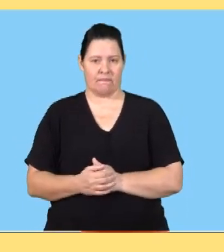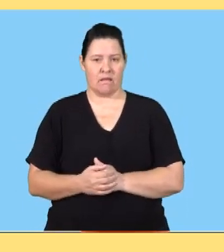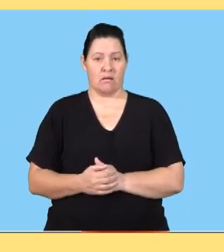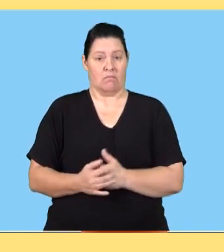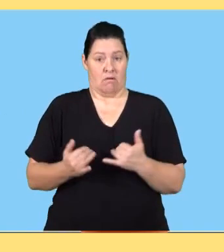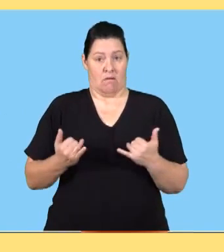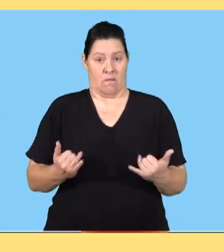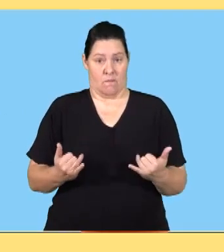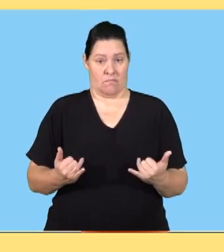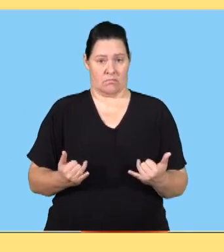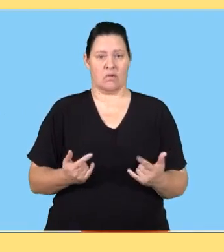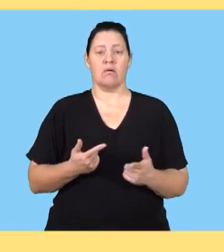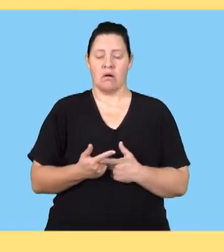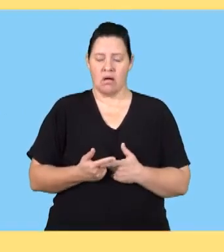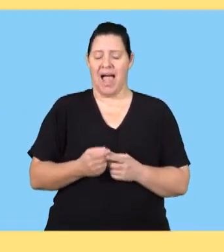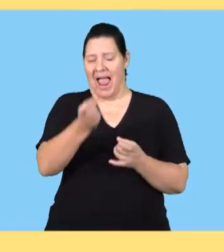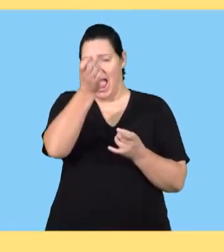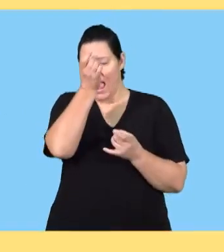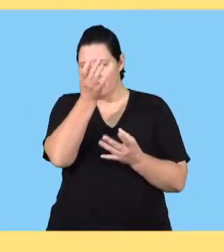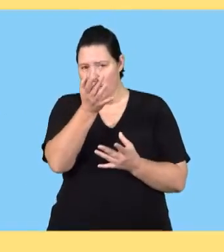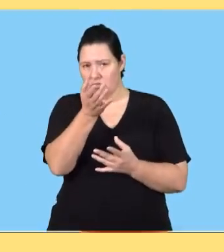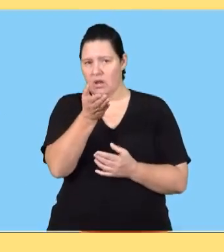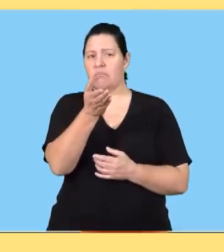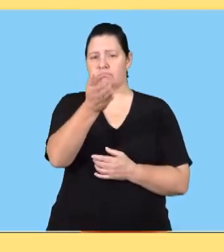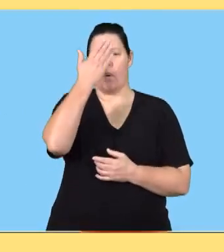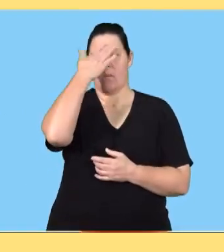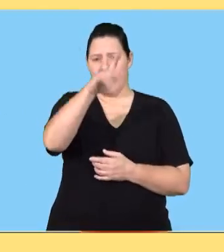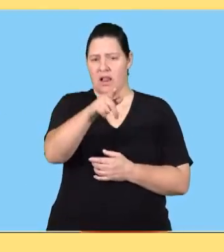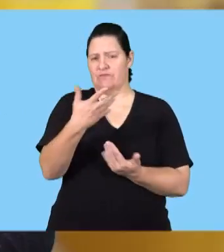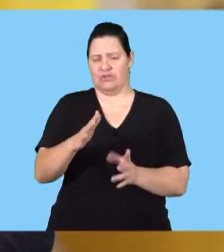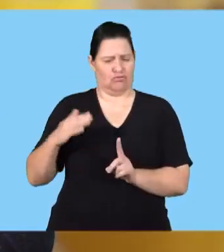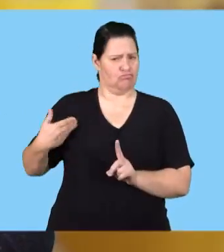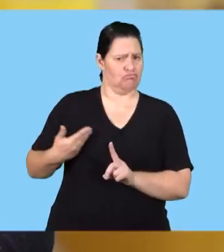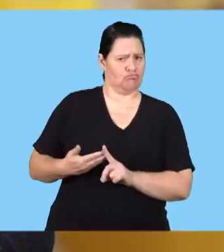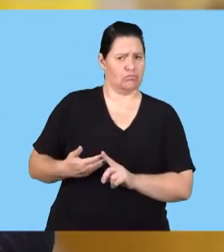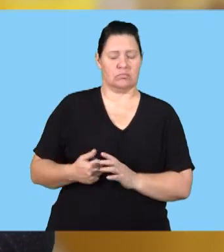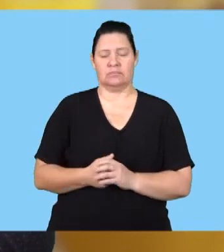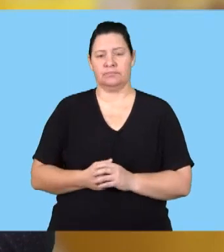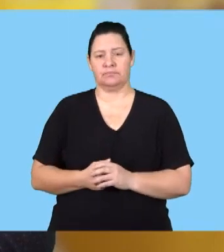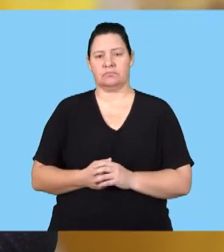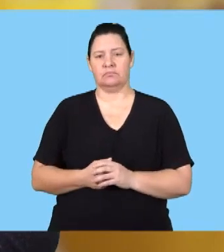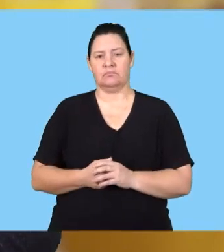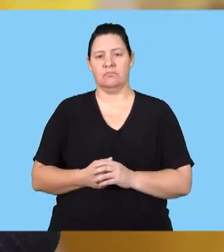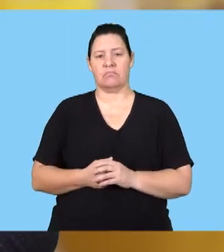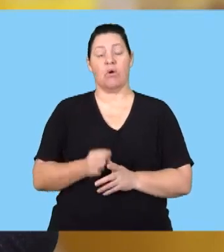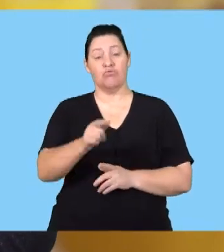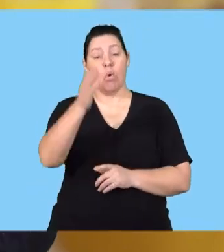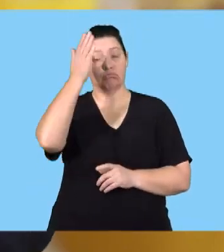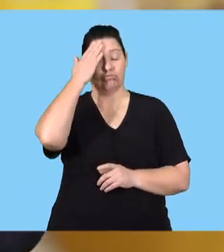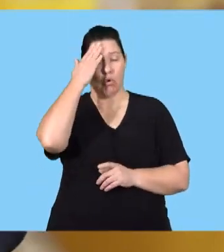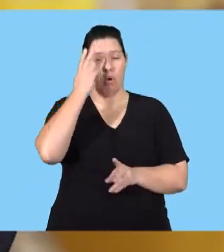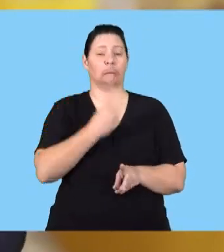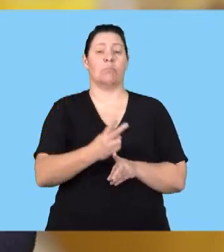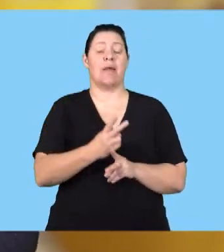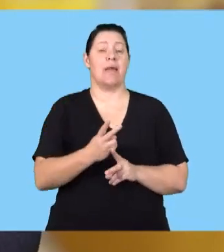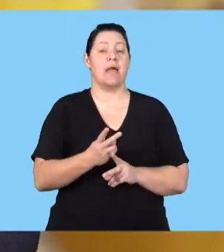Now, at this moment, there is information that you already know. All right? By now, you should be